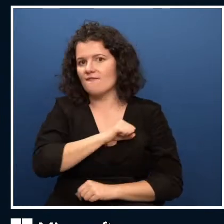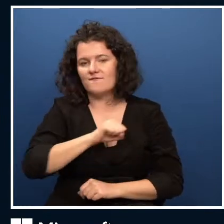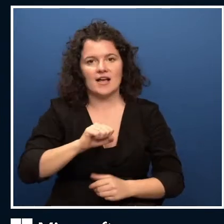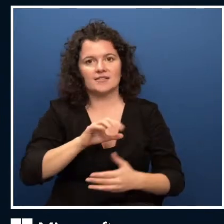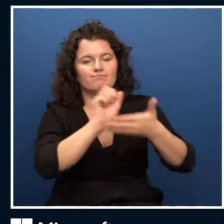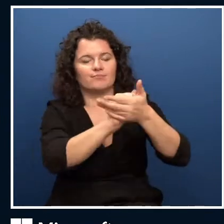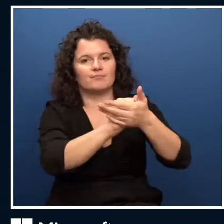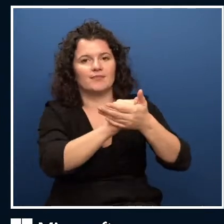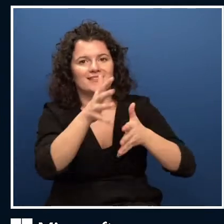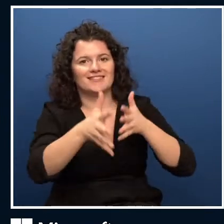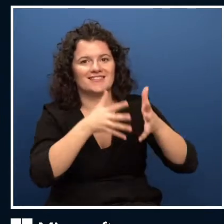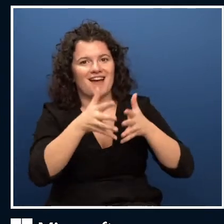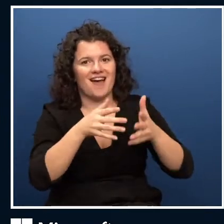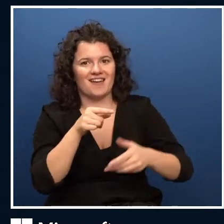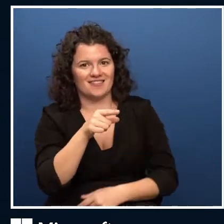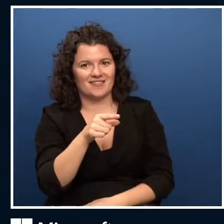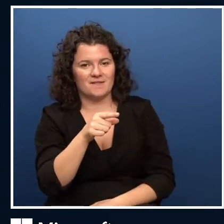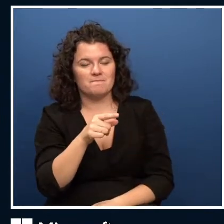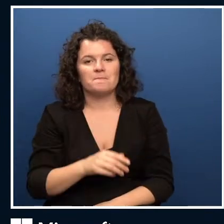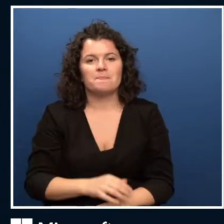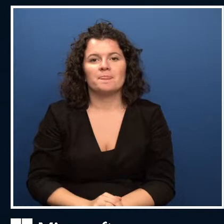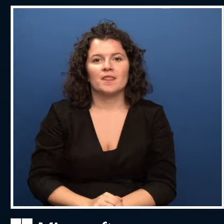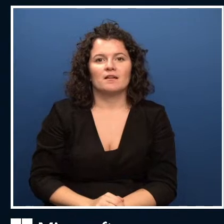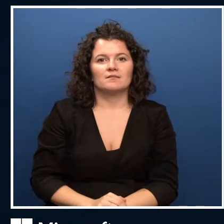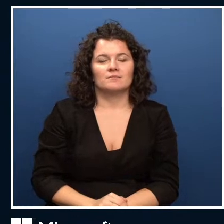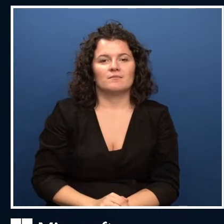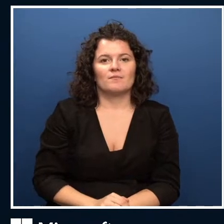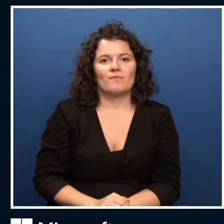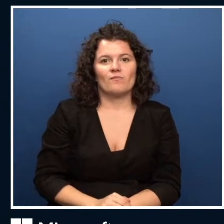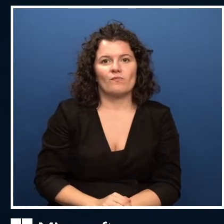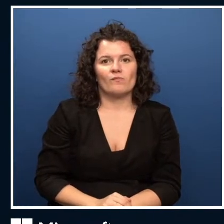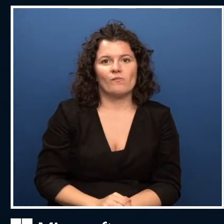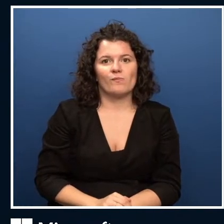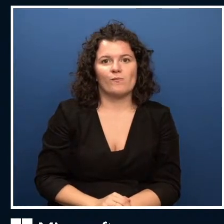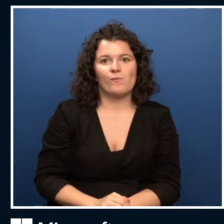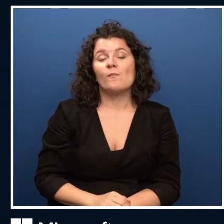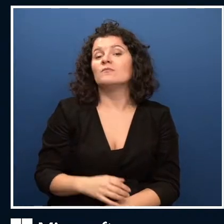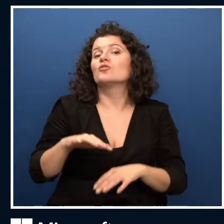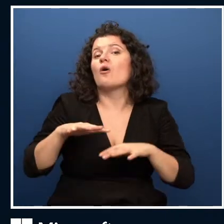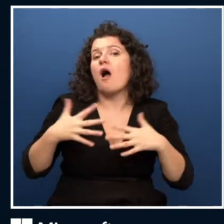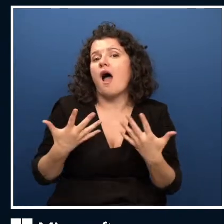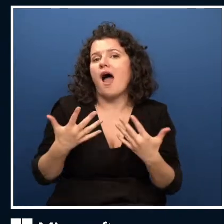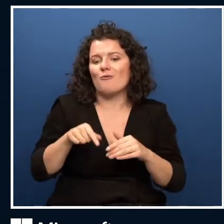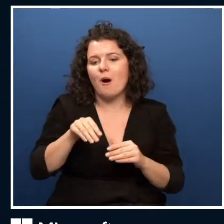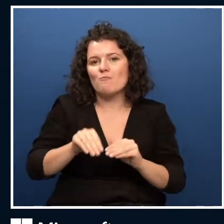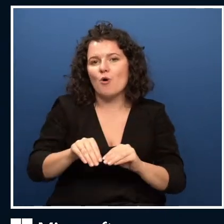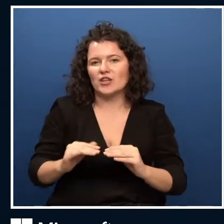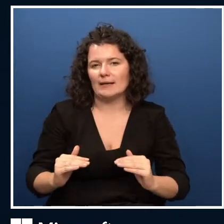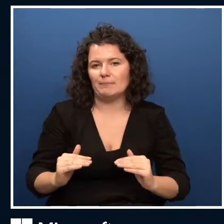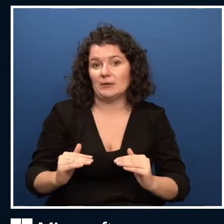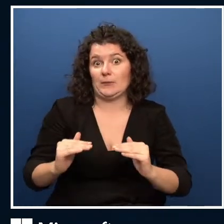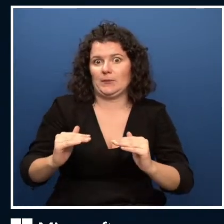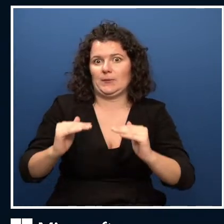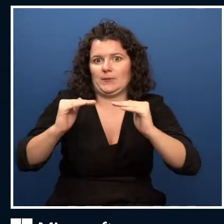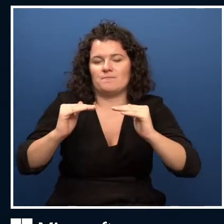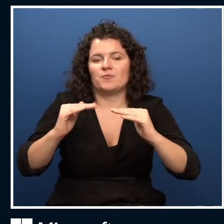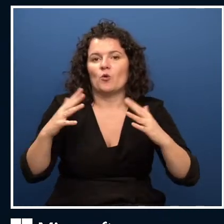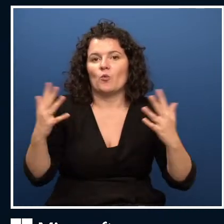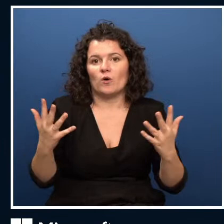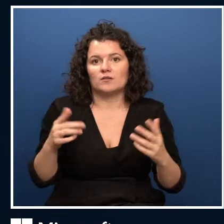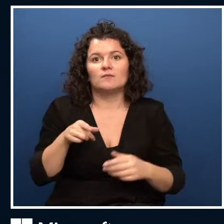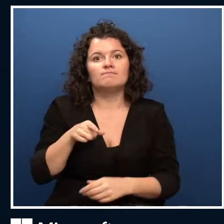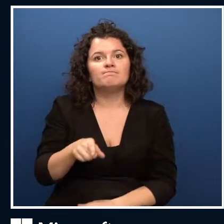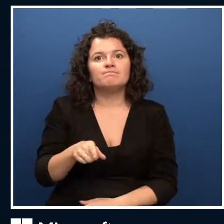we can, I had this option to basically convert this model into a